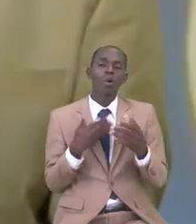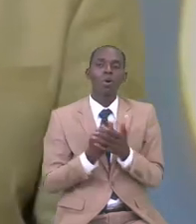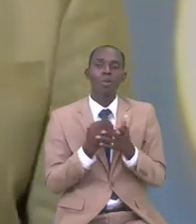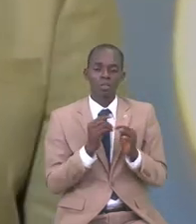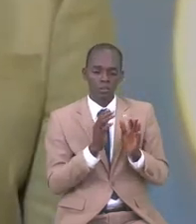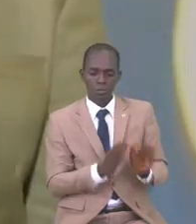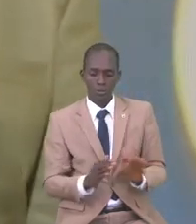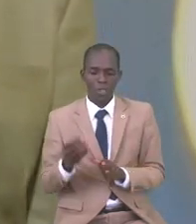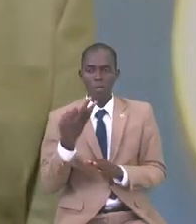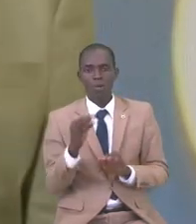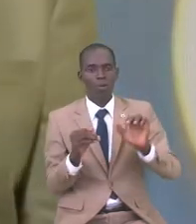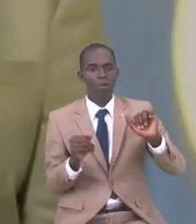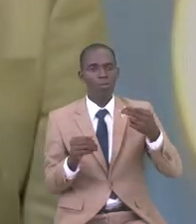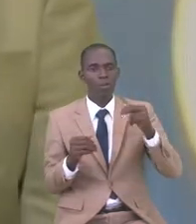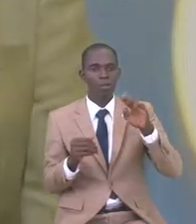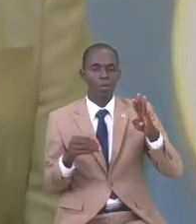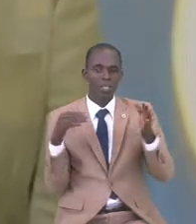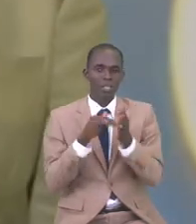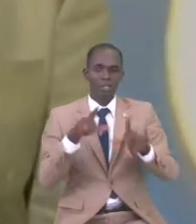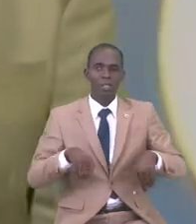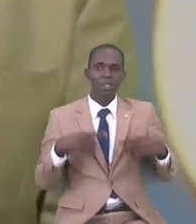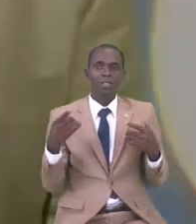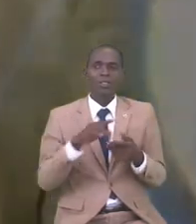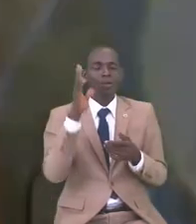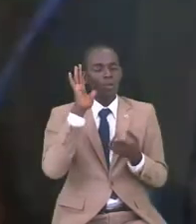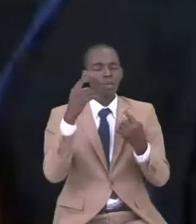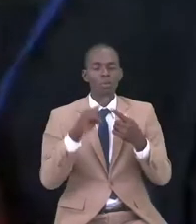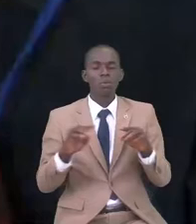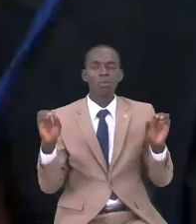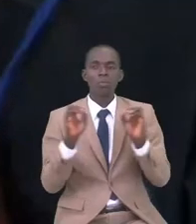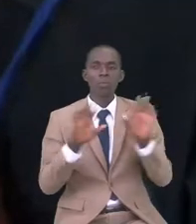Ahab against your life, they'll come to nothing.